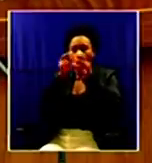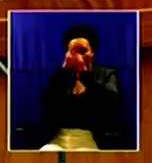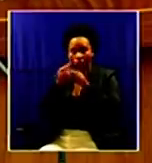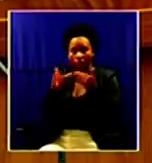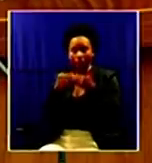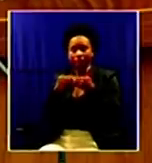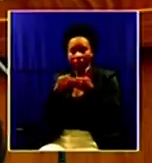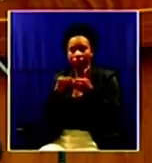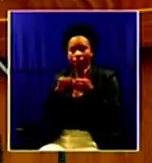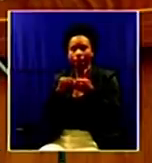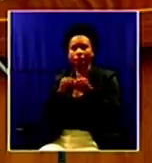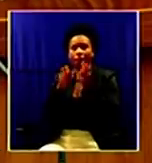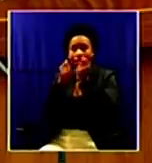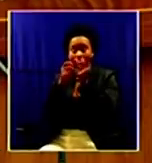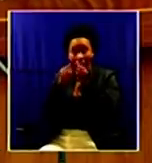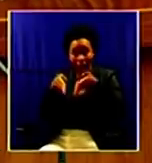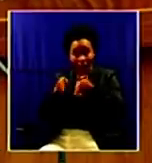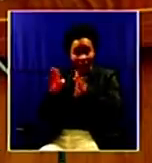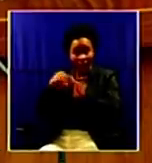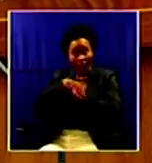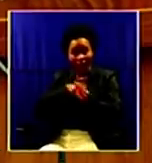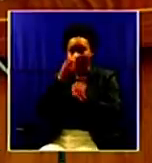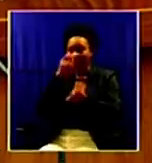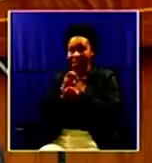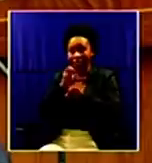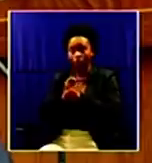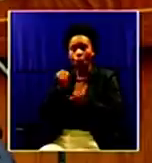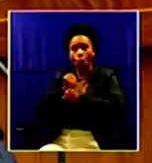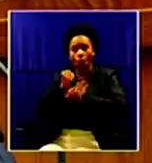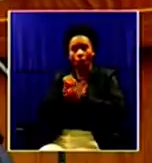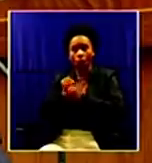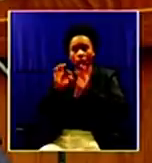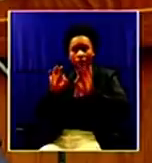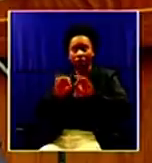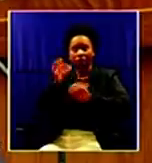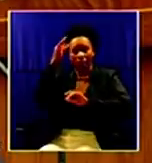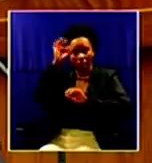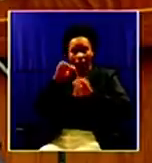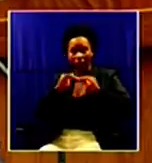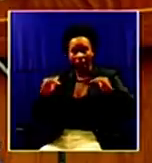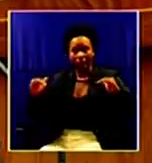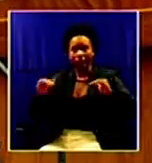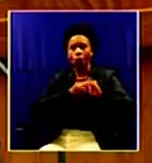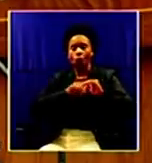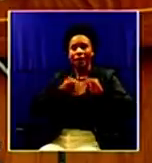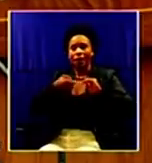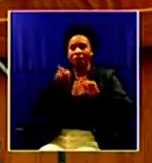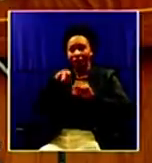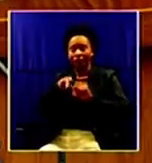that we better leverage government status as the largest purchaser of goods and services in the country.